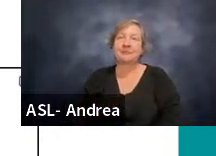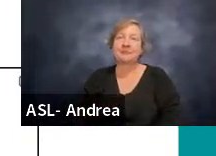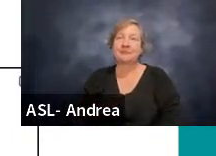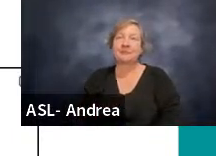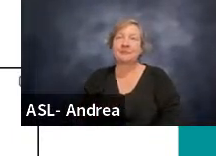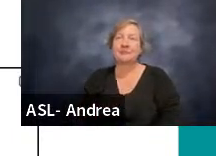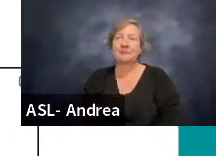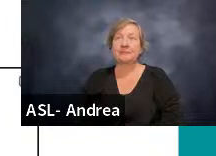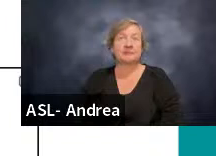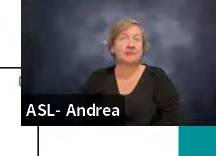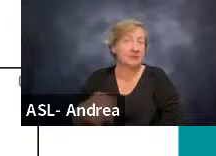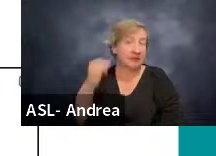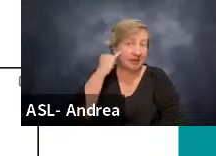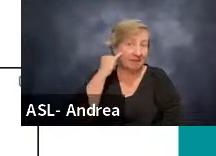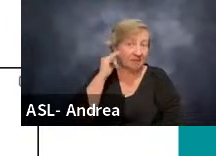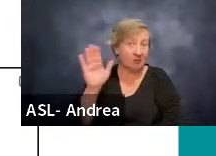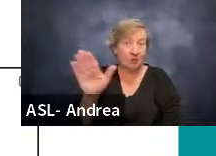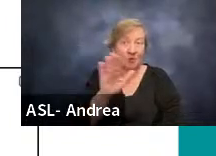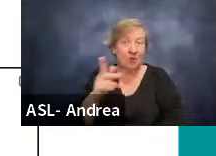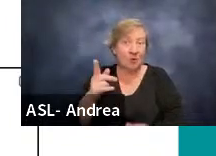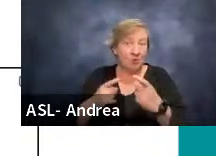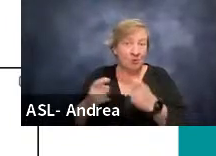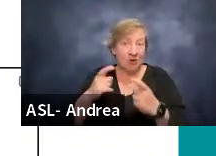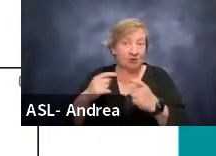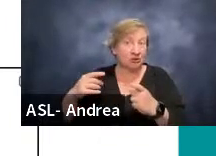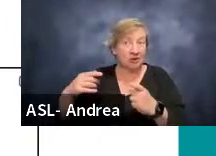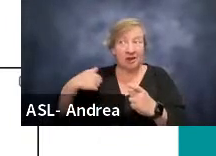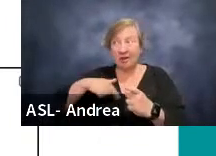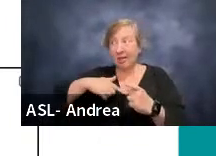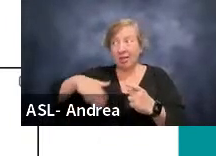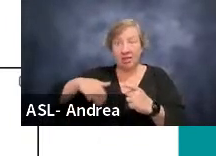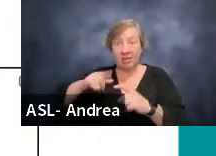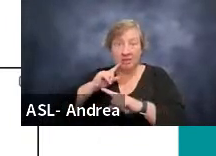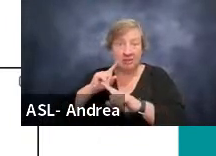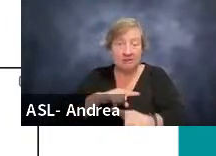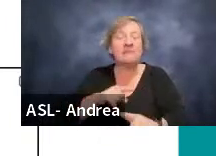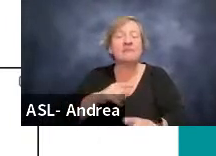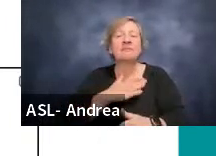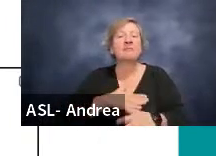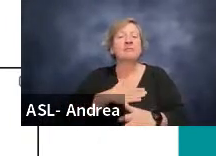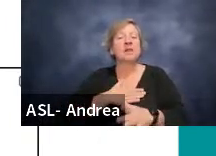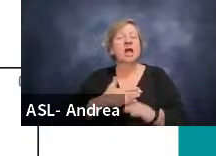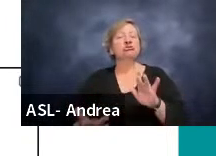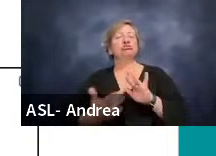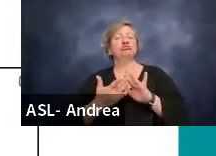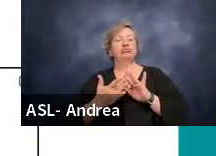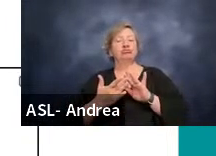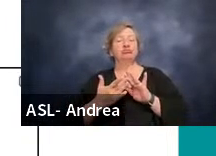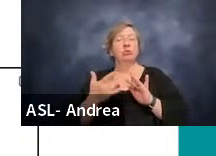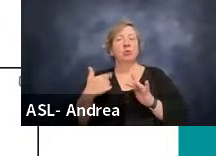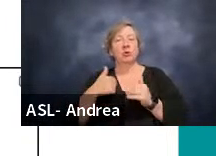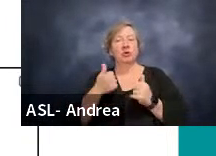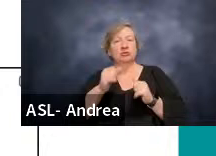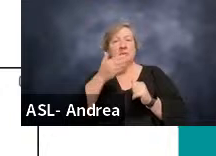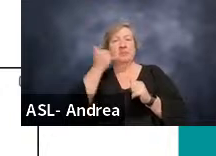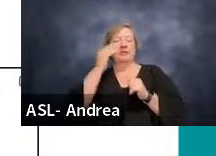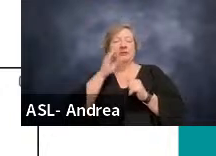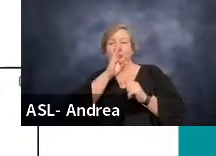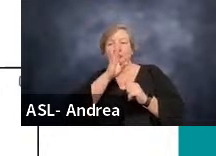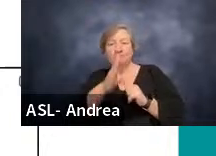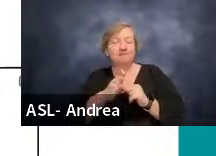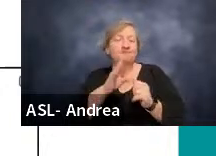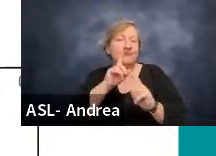if by chance your question is not answered tonight, do feel free to follow up directly, and we can do the best to answer your question as best we